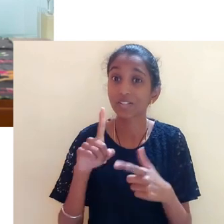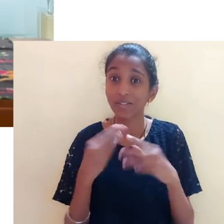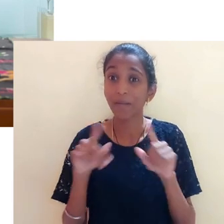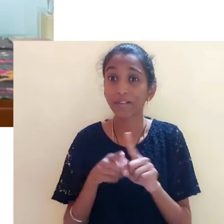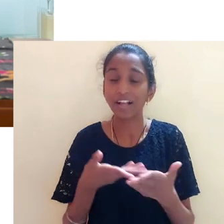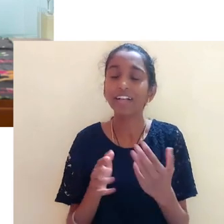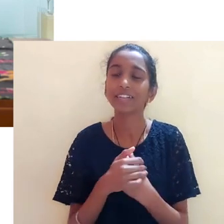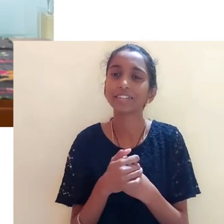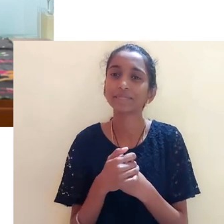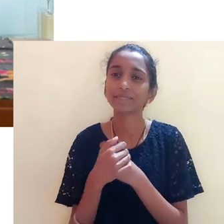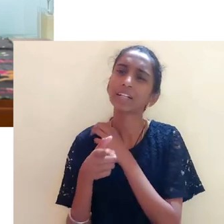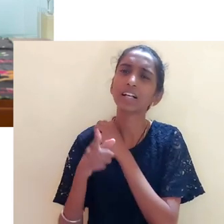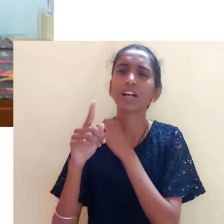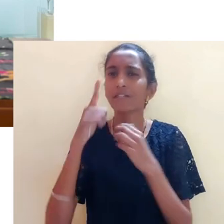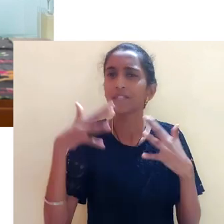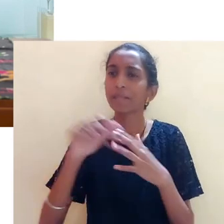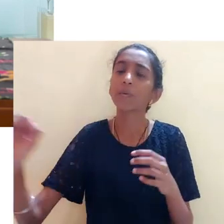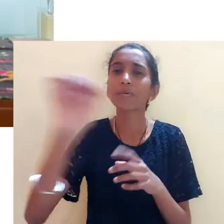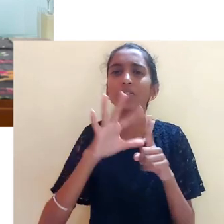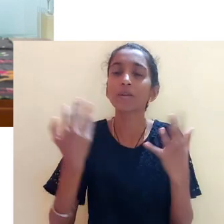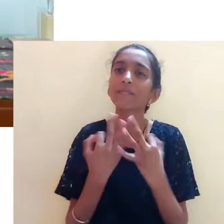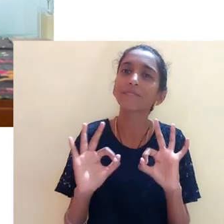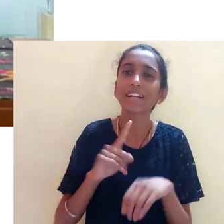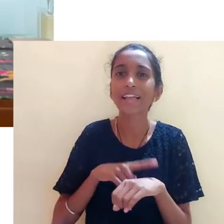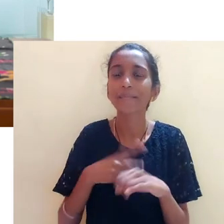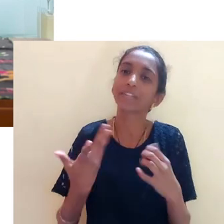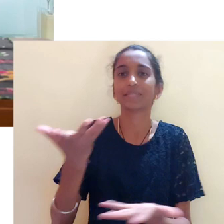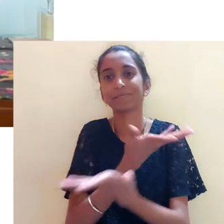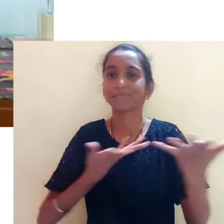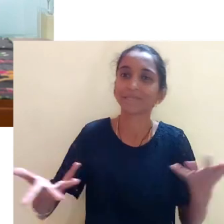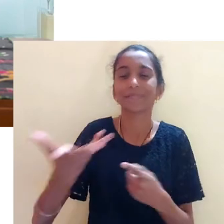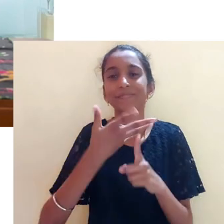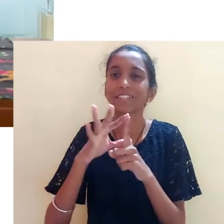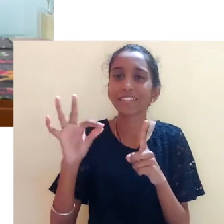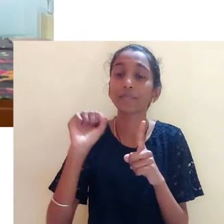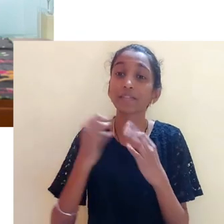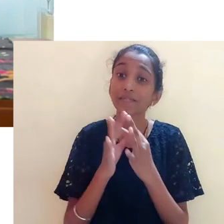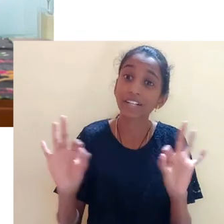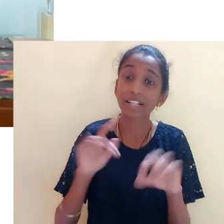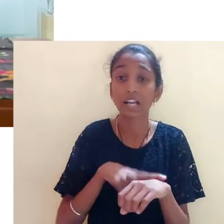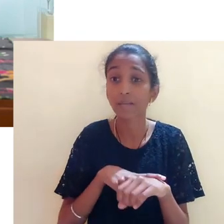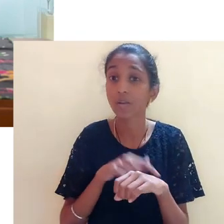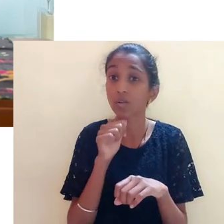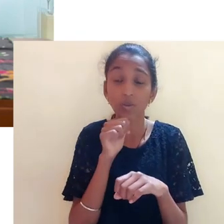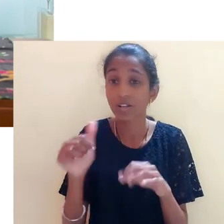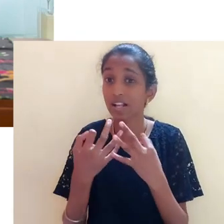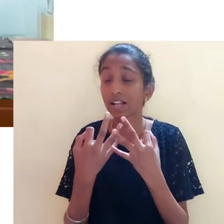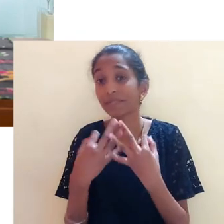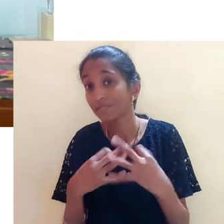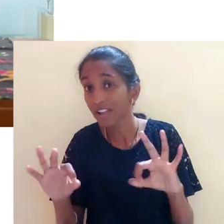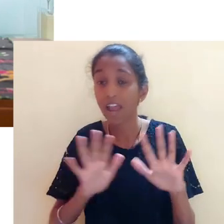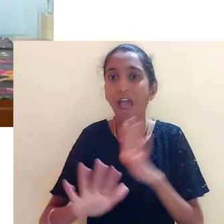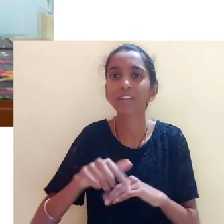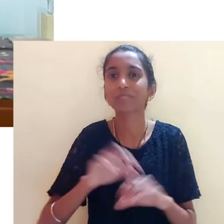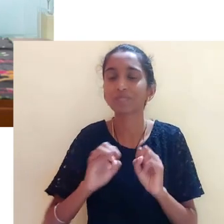job, but they would do that in their leisure time, right? So actually their leisure time was not a very leisurely